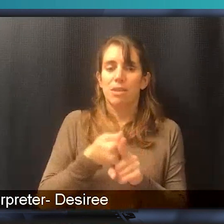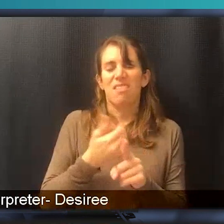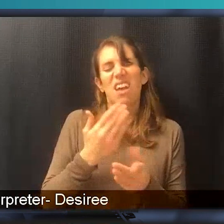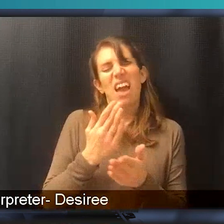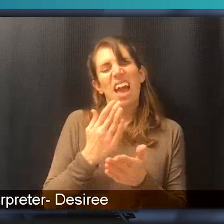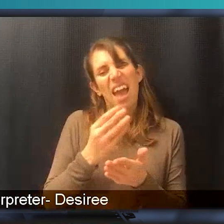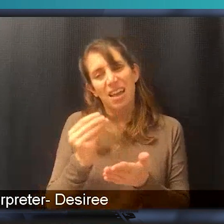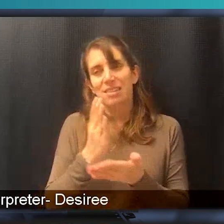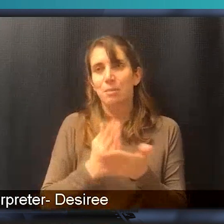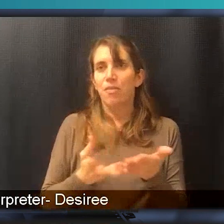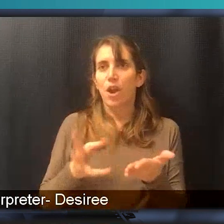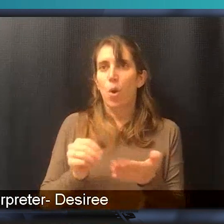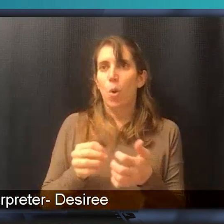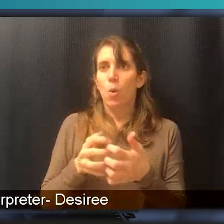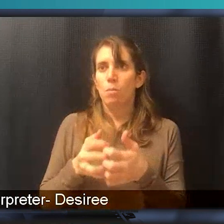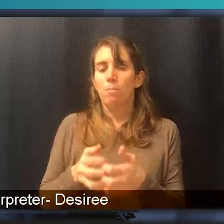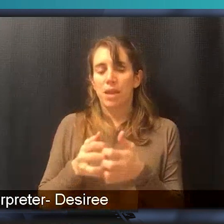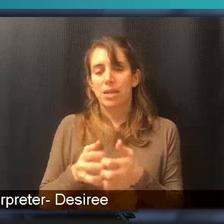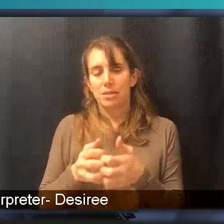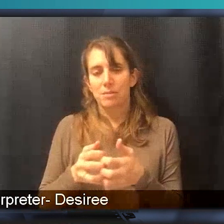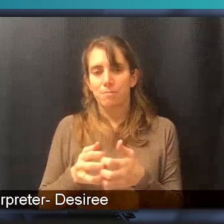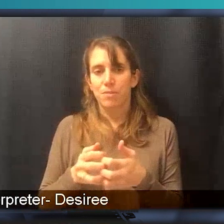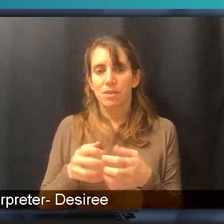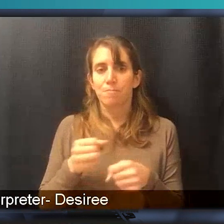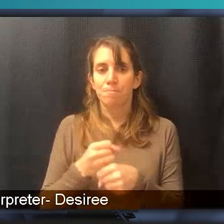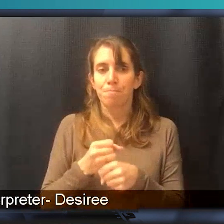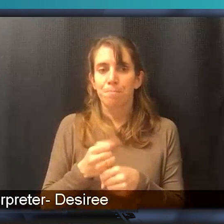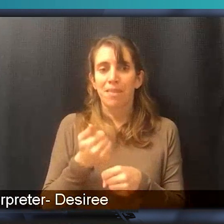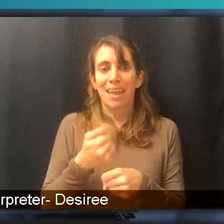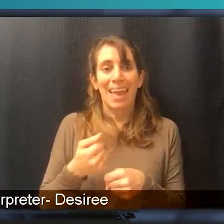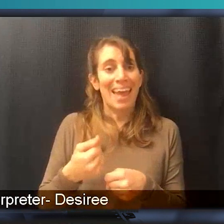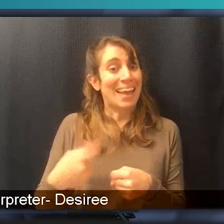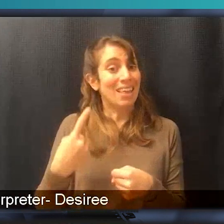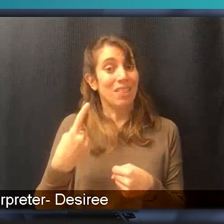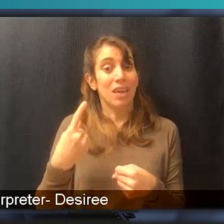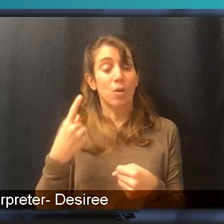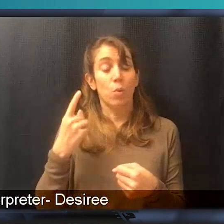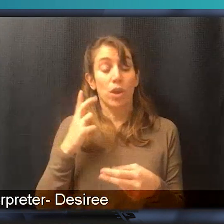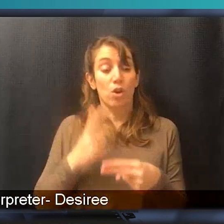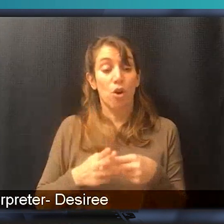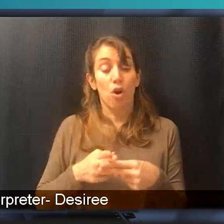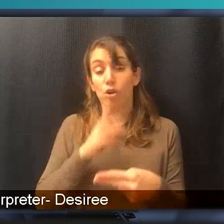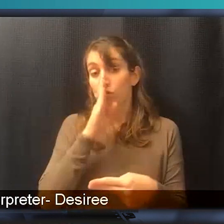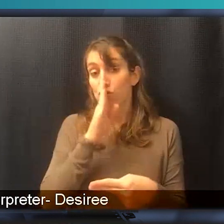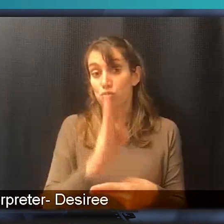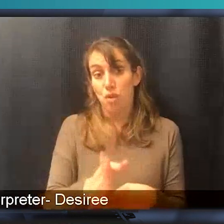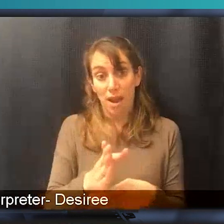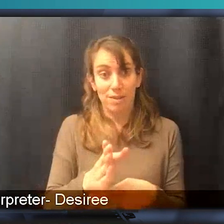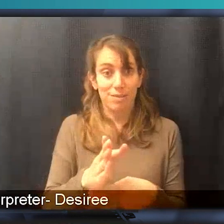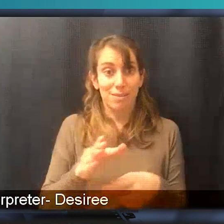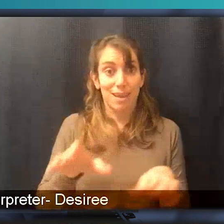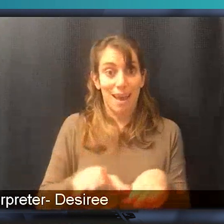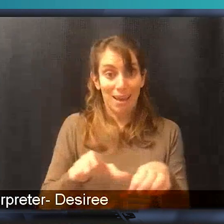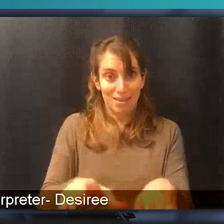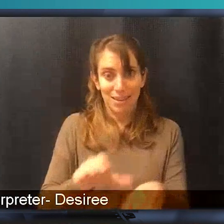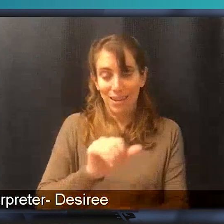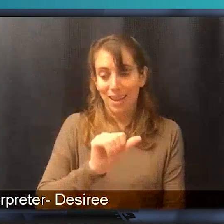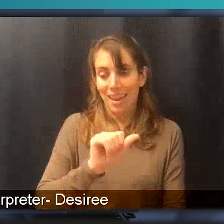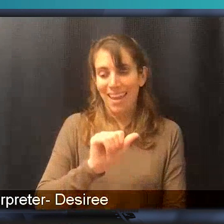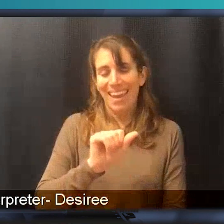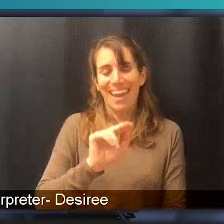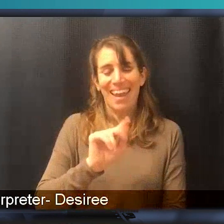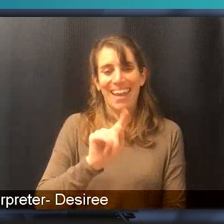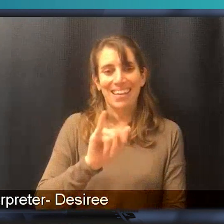as well. And anything that we call a direct-acting antiviral, so molnupiravir, which is the Merck drug,